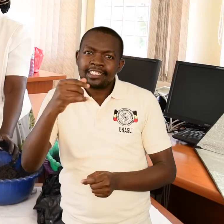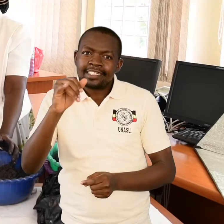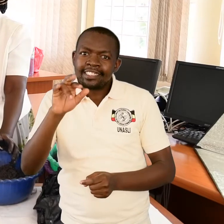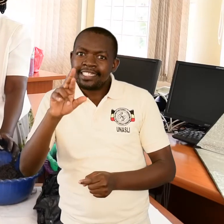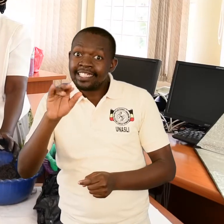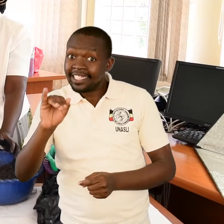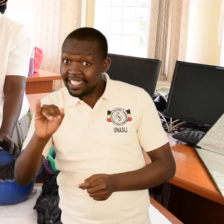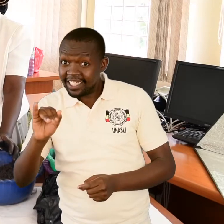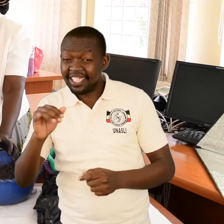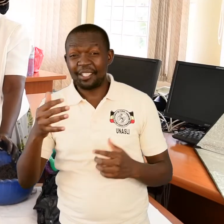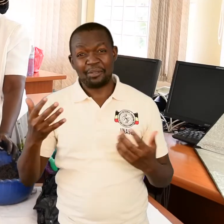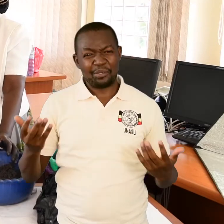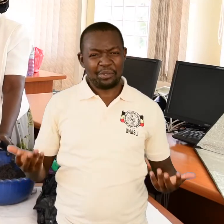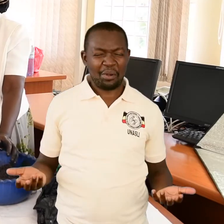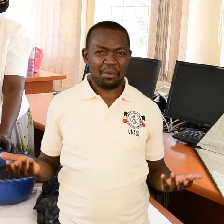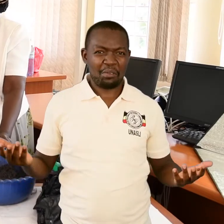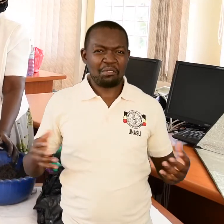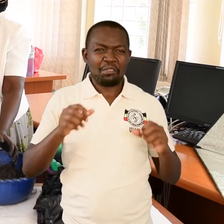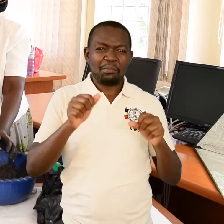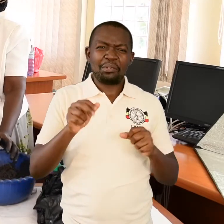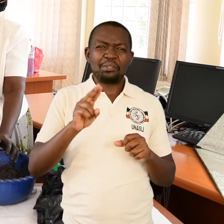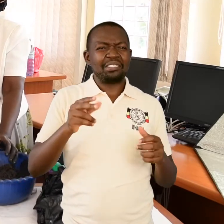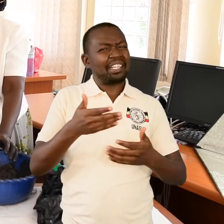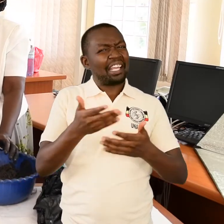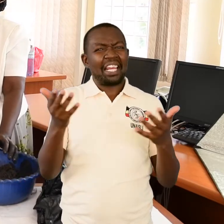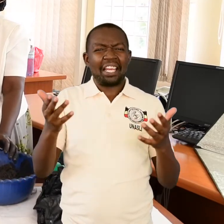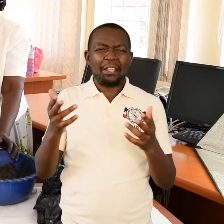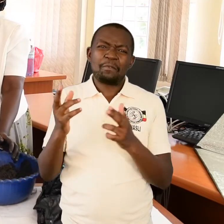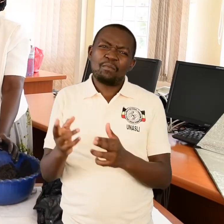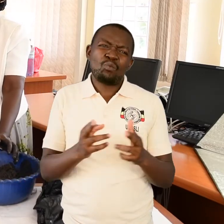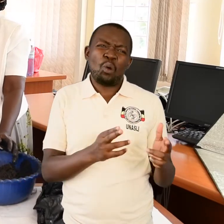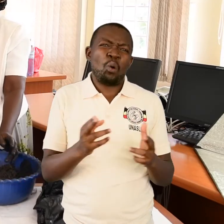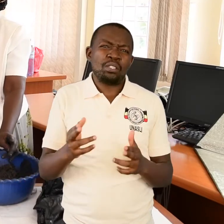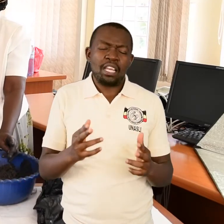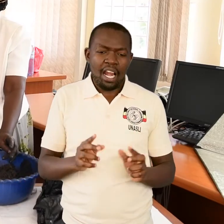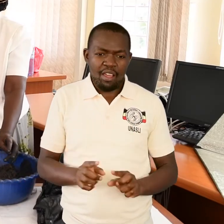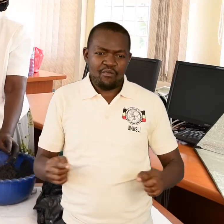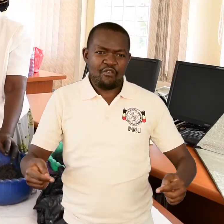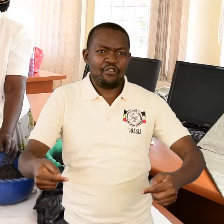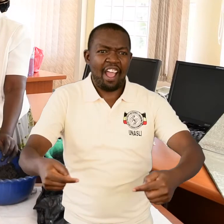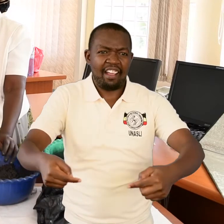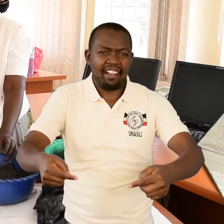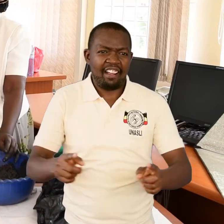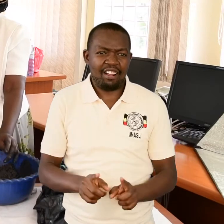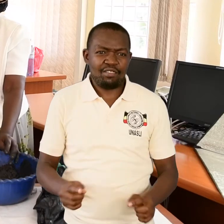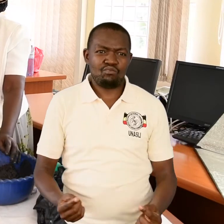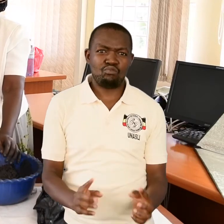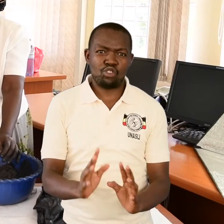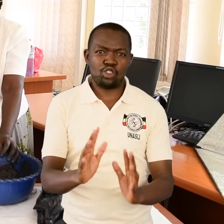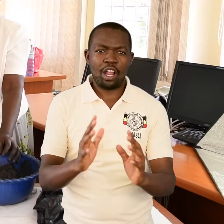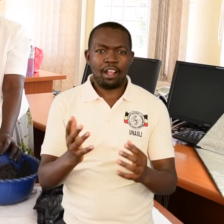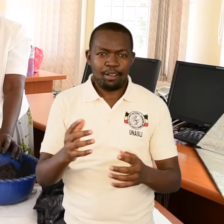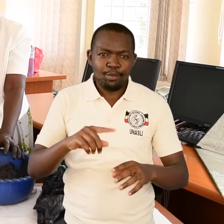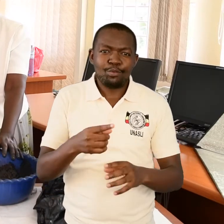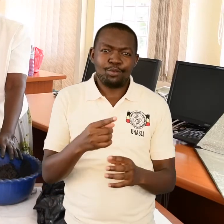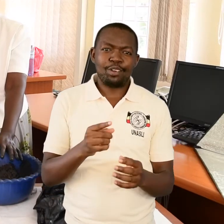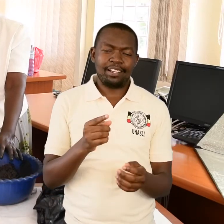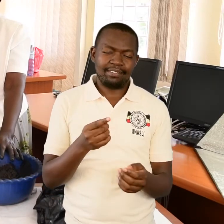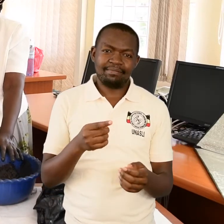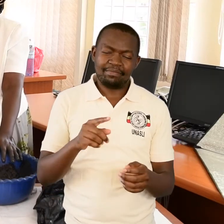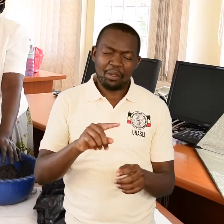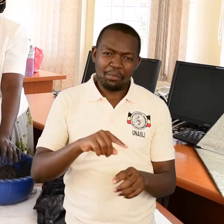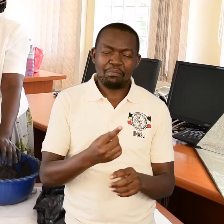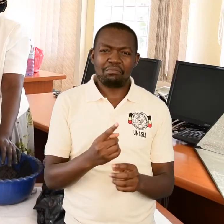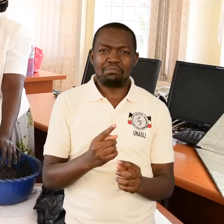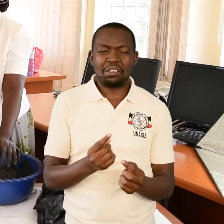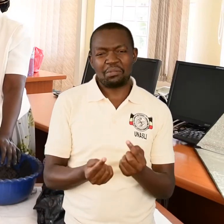can use it in any ordinary fire while cooking. So, how do